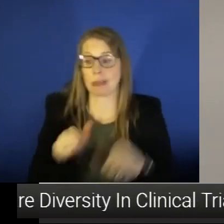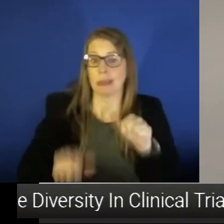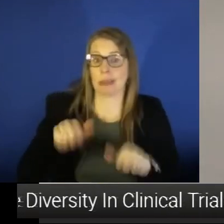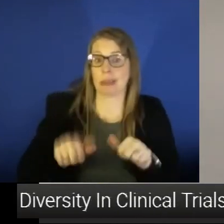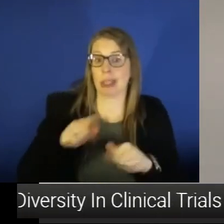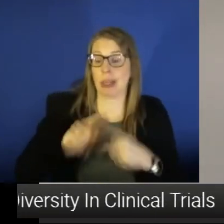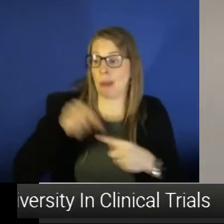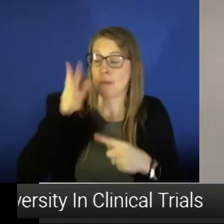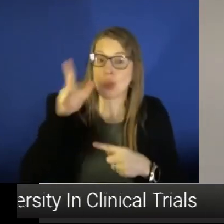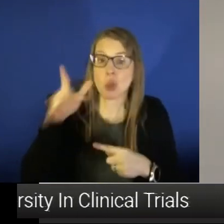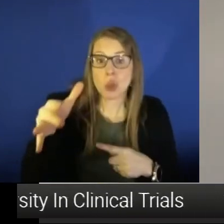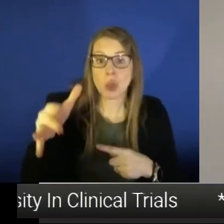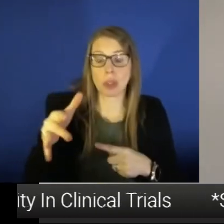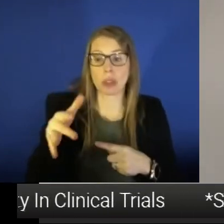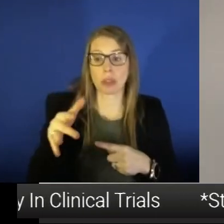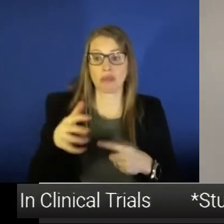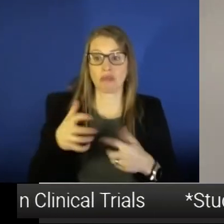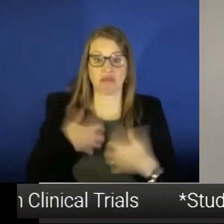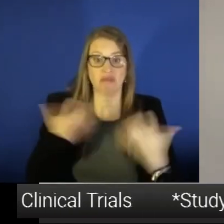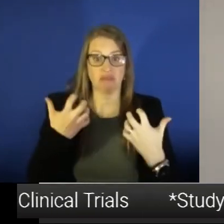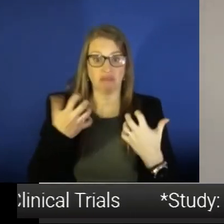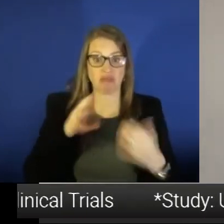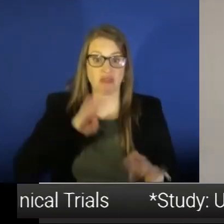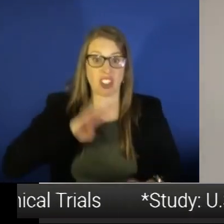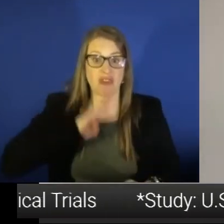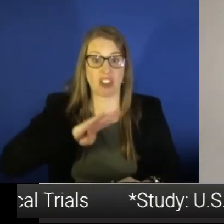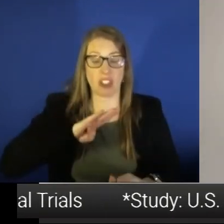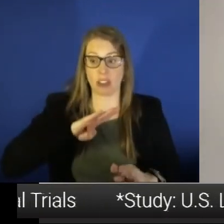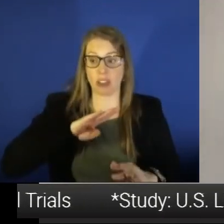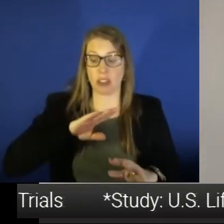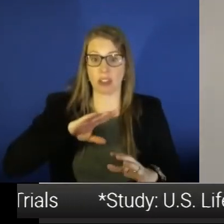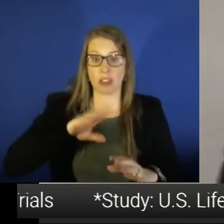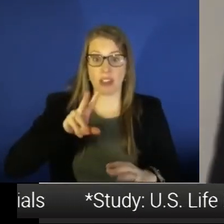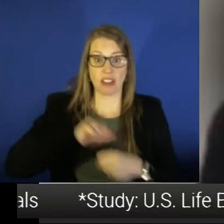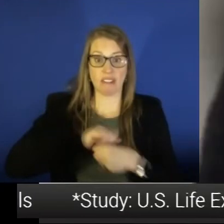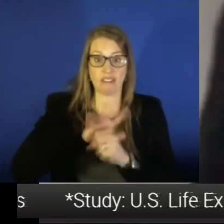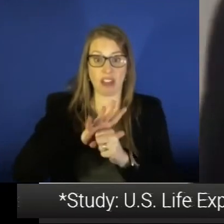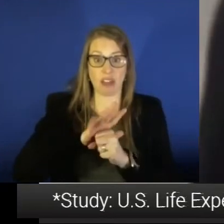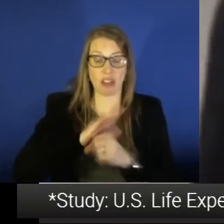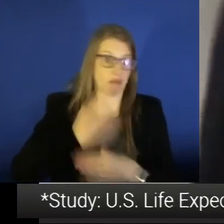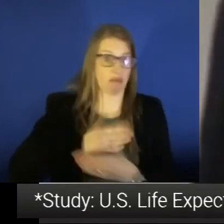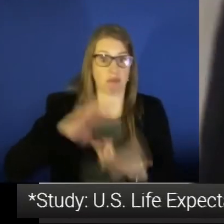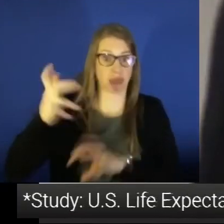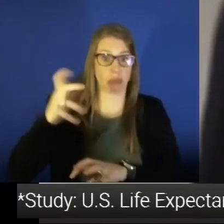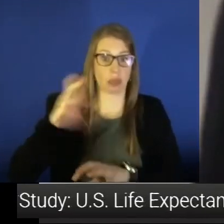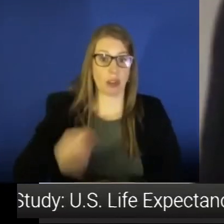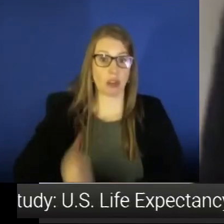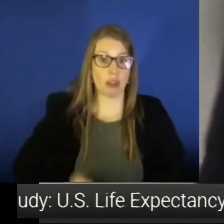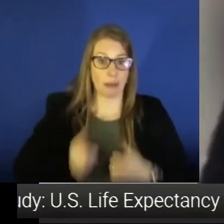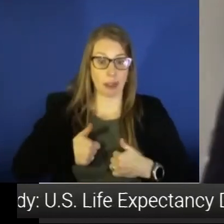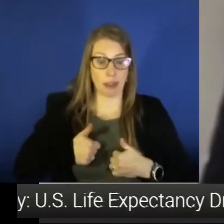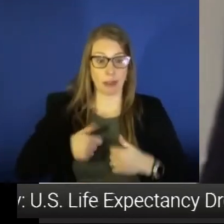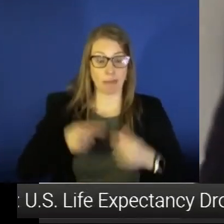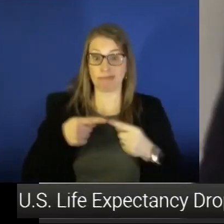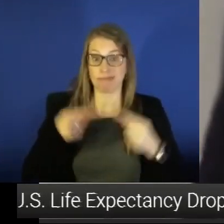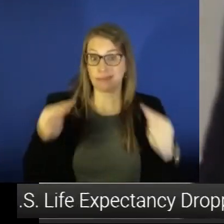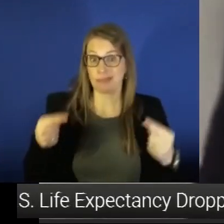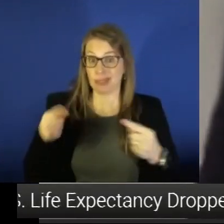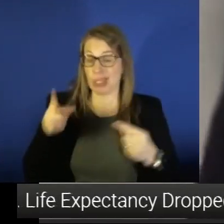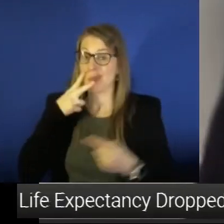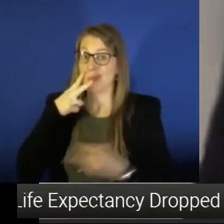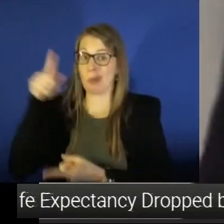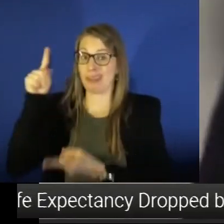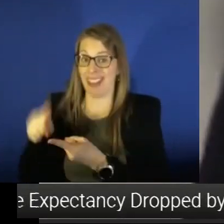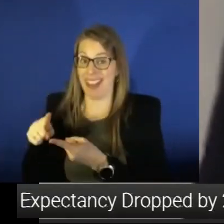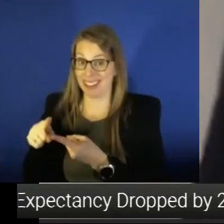future, and they were simply angry and frustrated with how disruptive the virus had been to their lives. In contrast, those who smoked